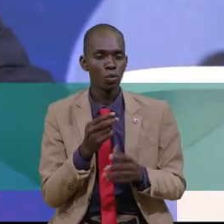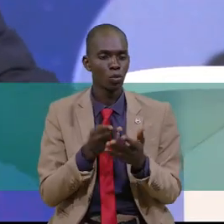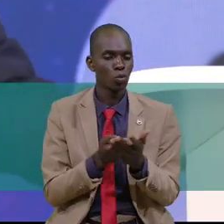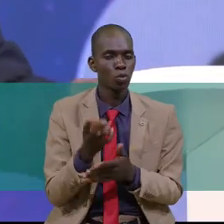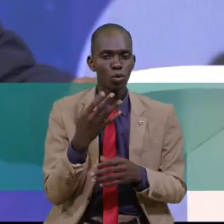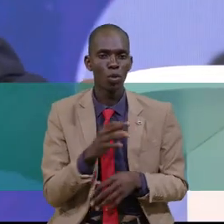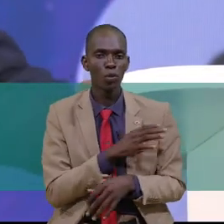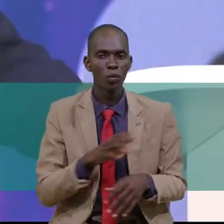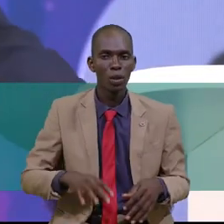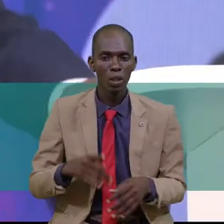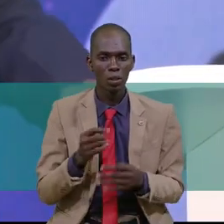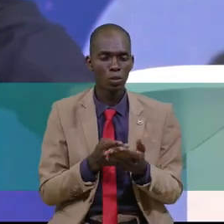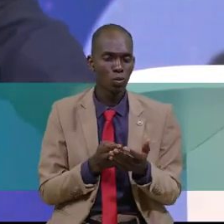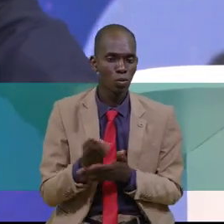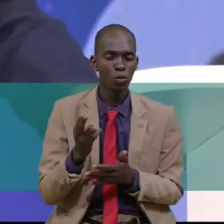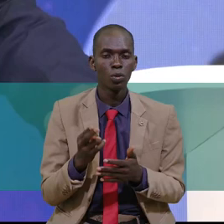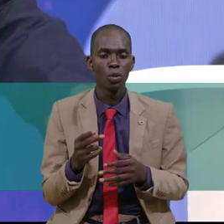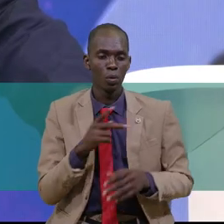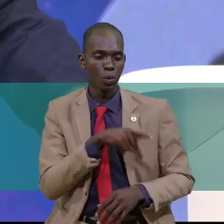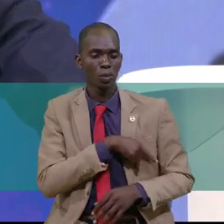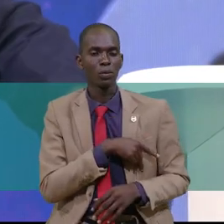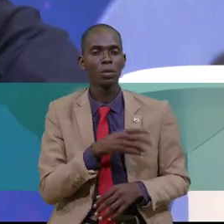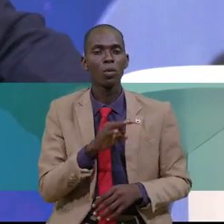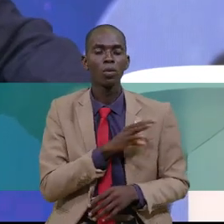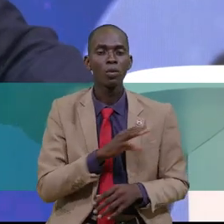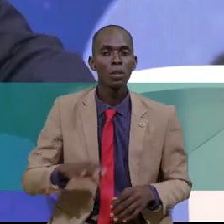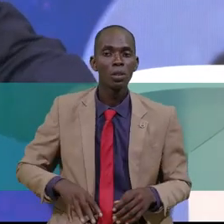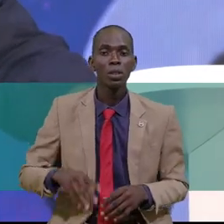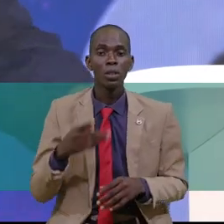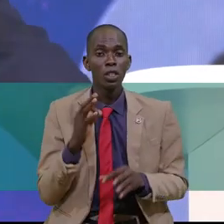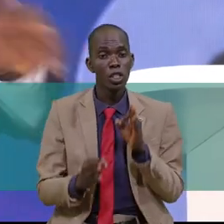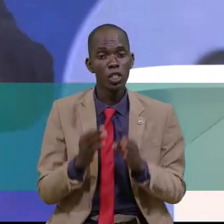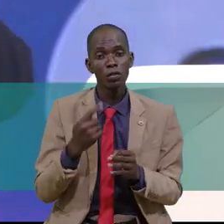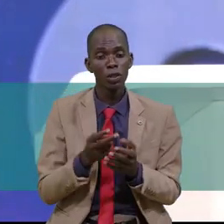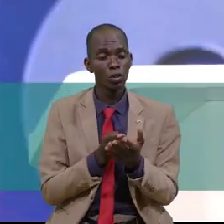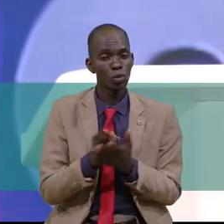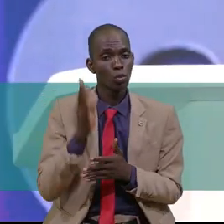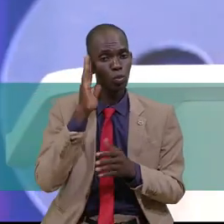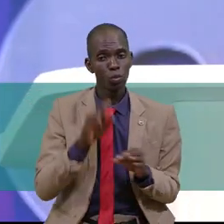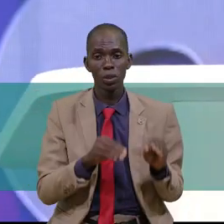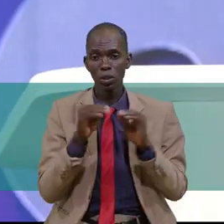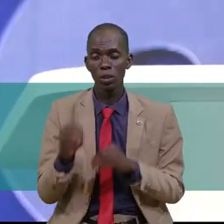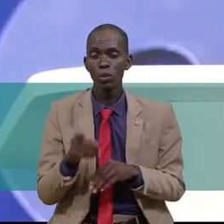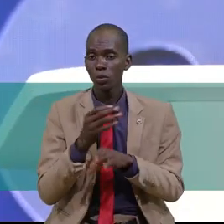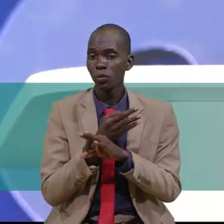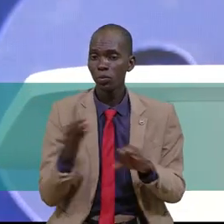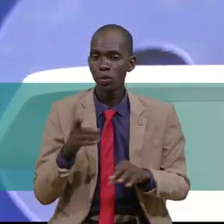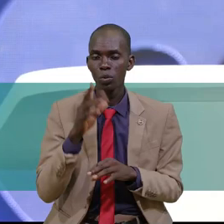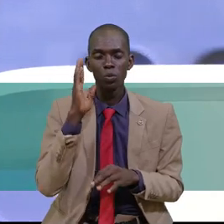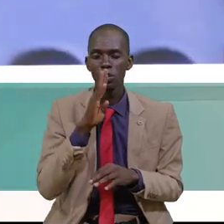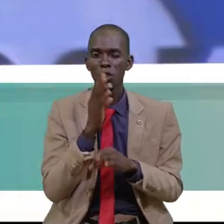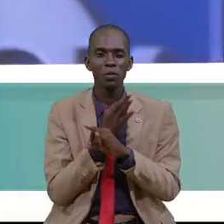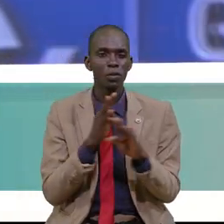truth personified, Christ. If the truth will set you free, you'll be free indeed. Sanctify